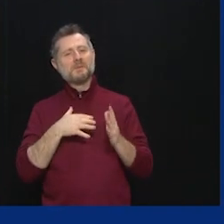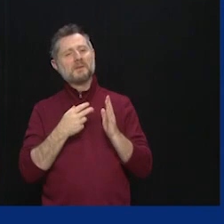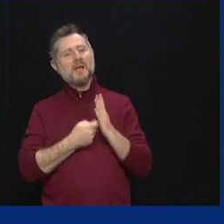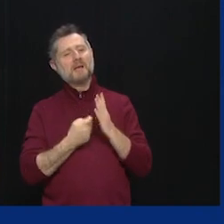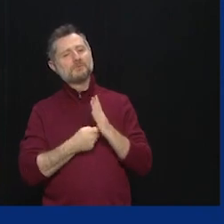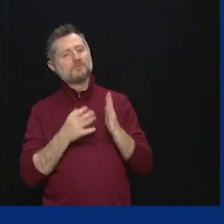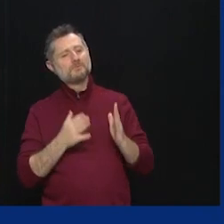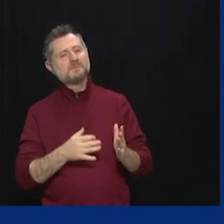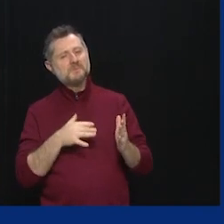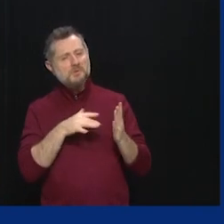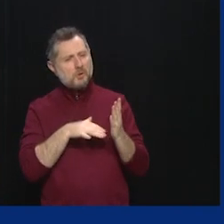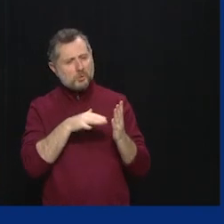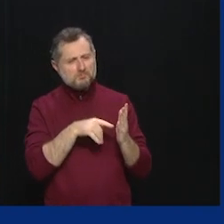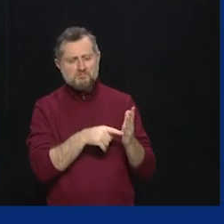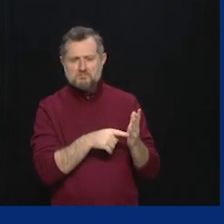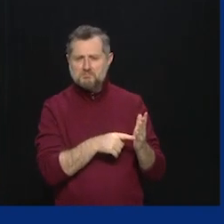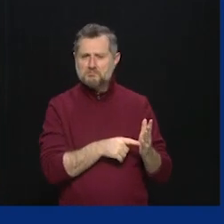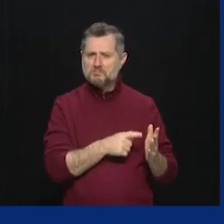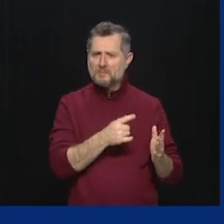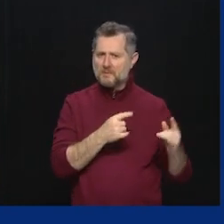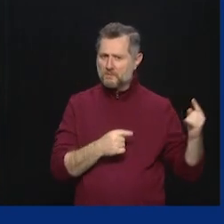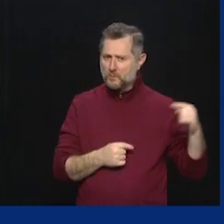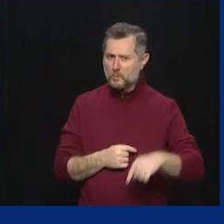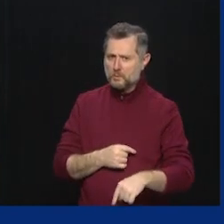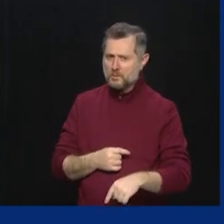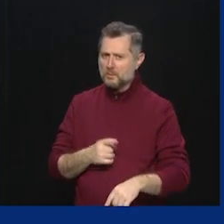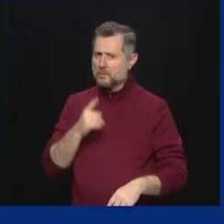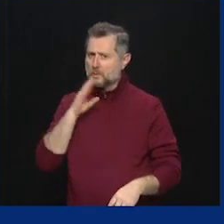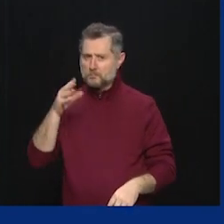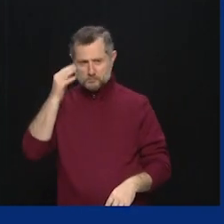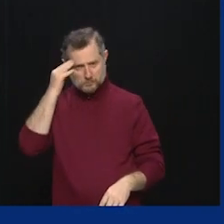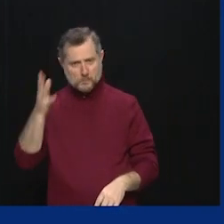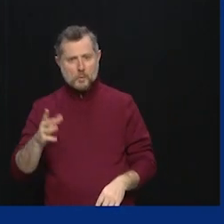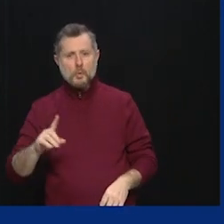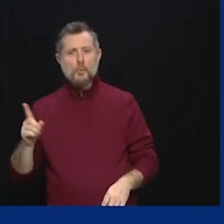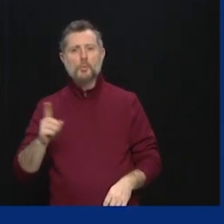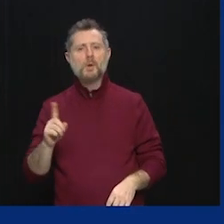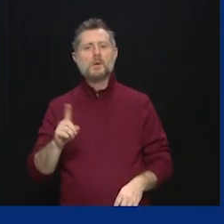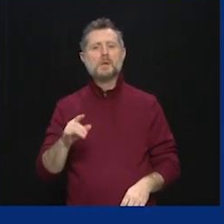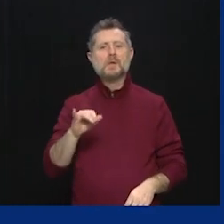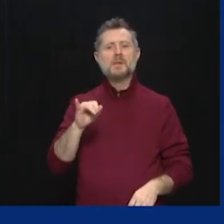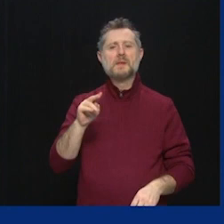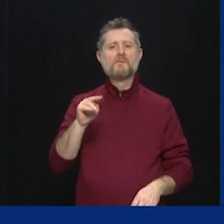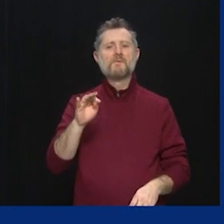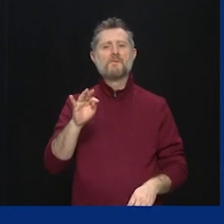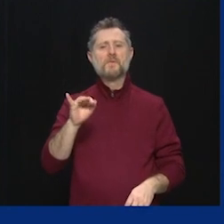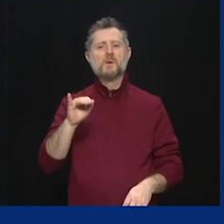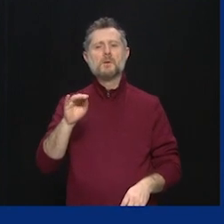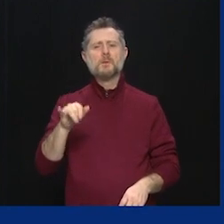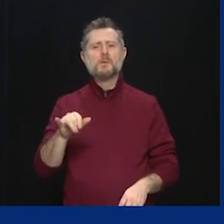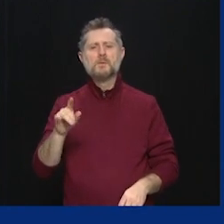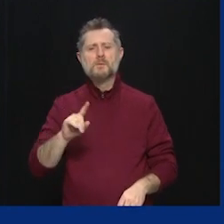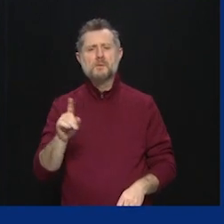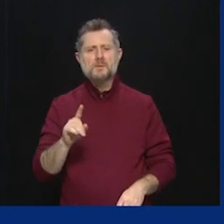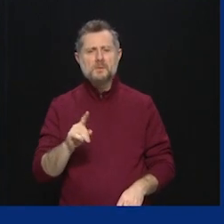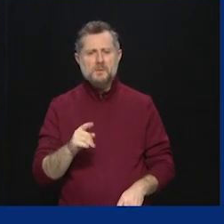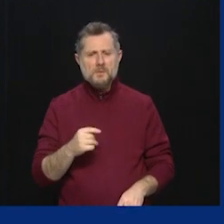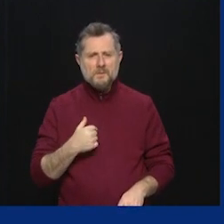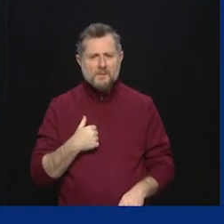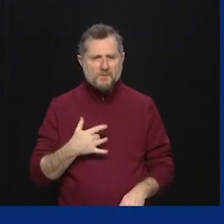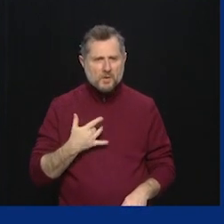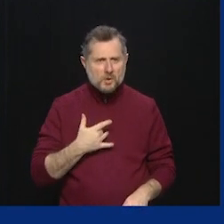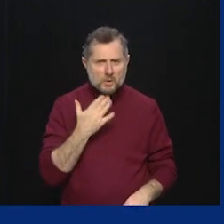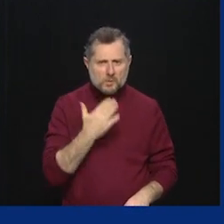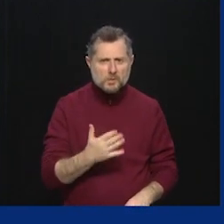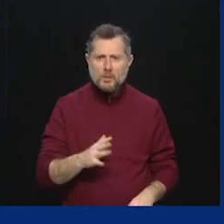"John, where's the infirmary?" I said, "What do you mean, Stan? You don't feel well?" He goes, "No, I'm going to have a heart attack. I can't believe the